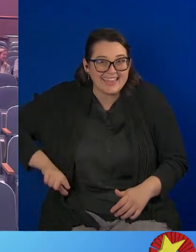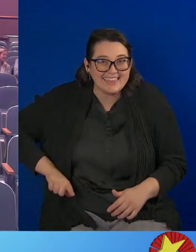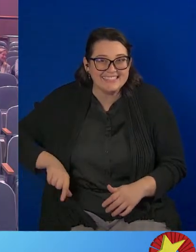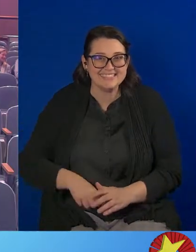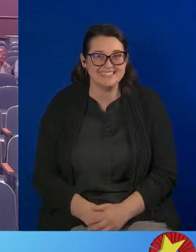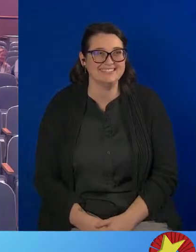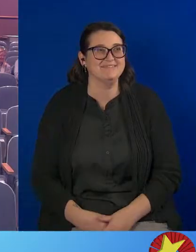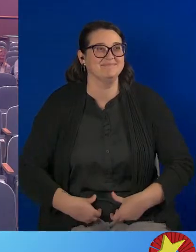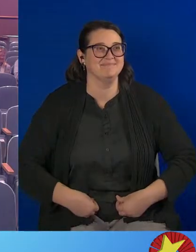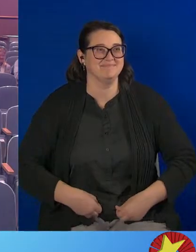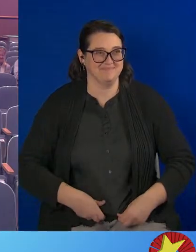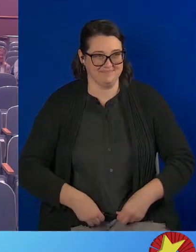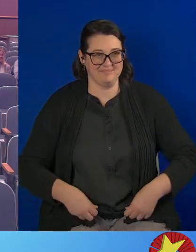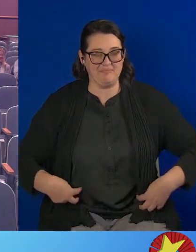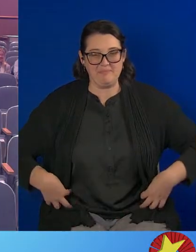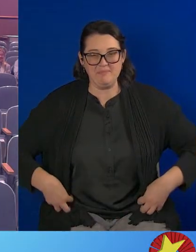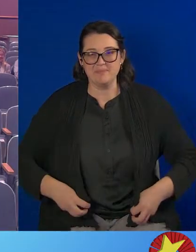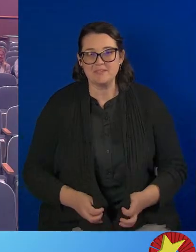And